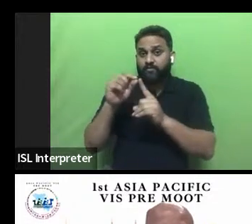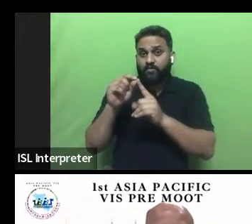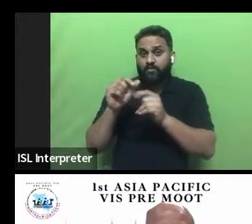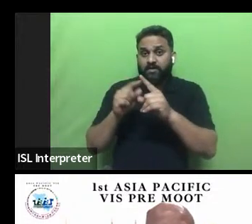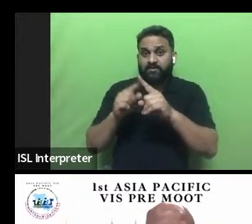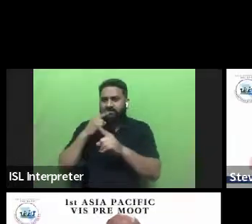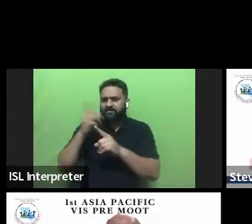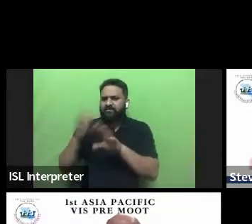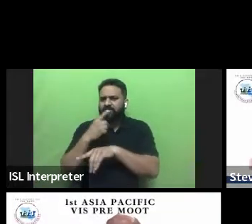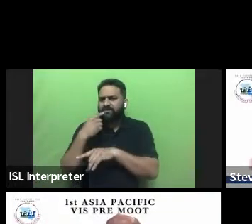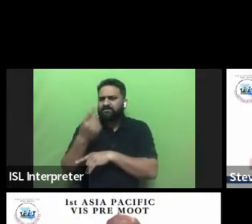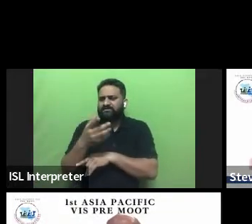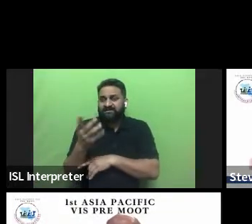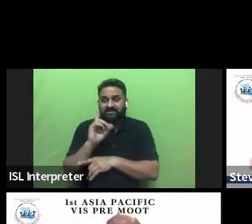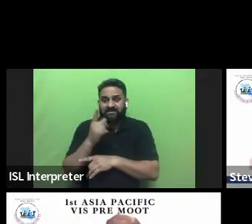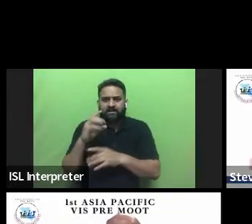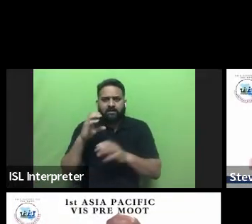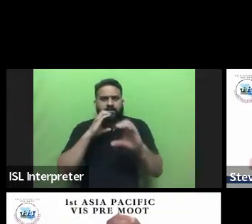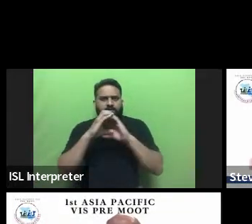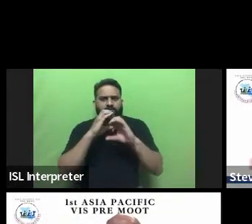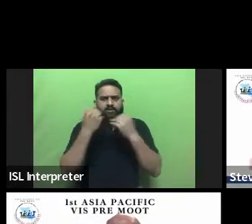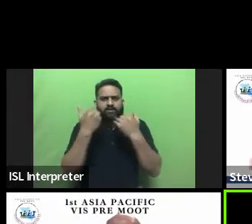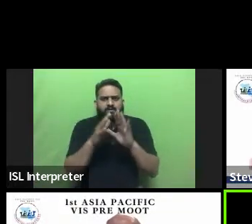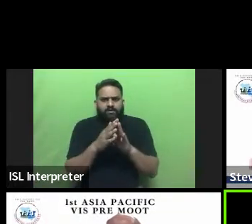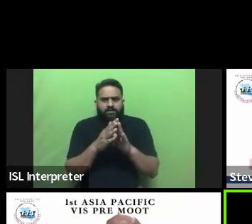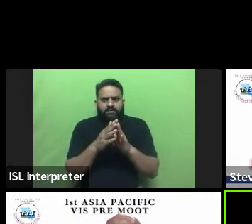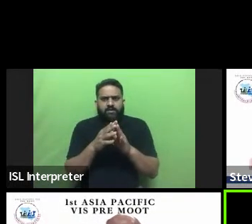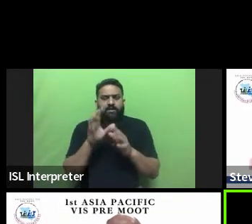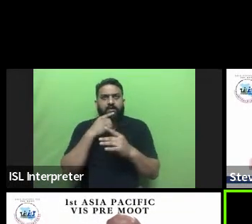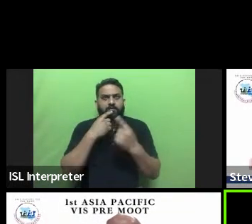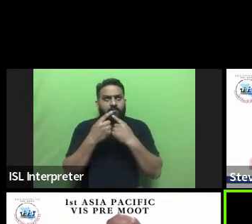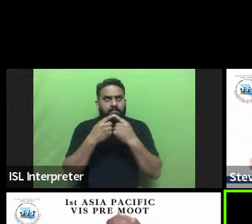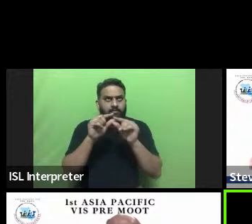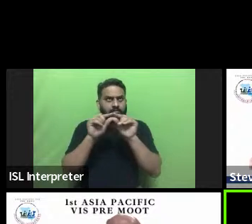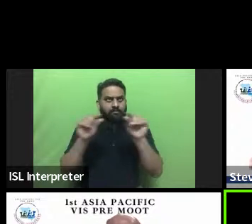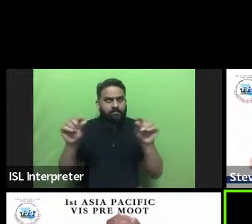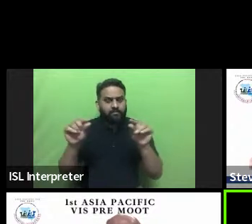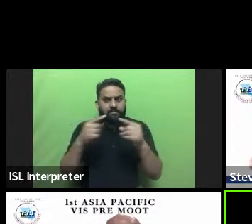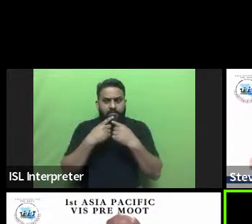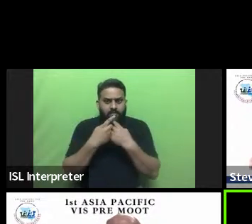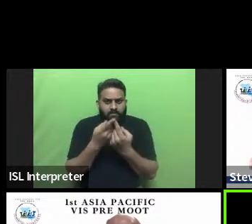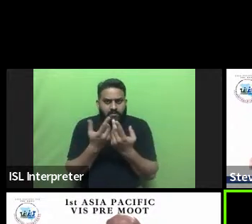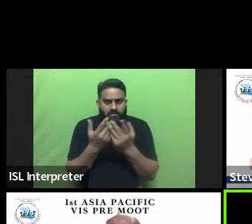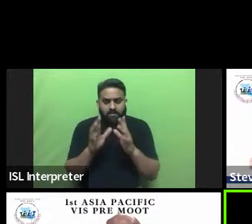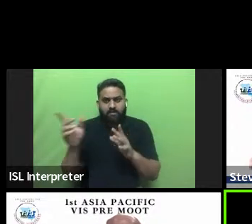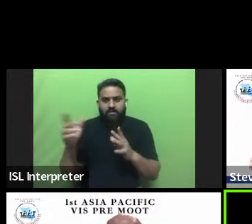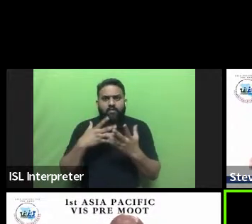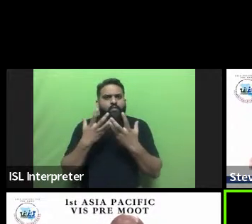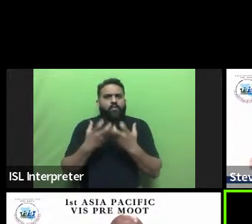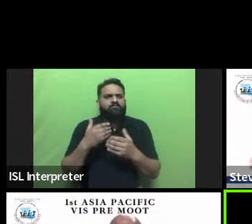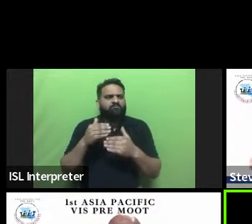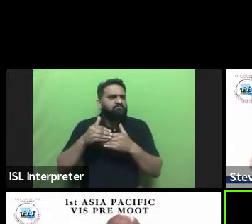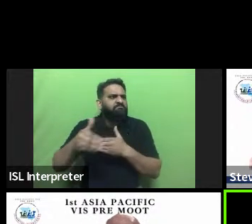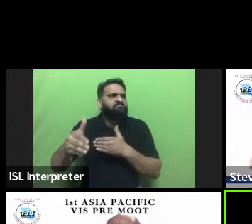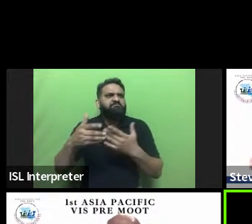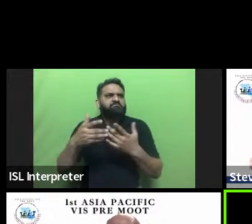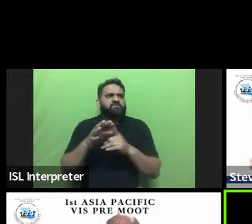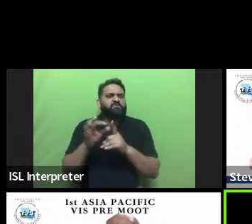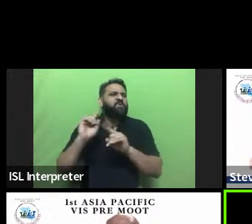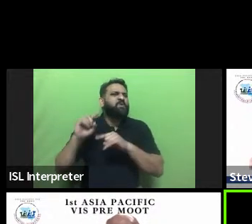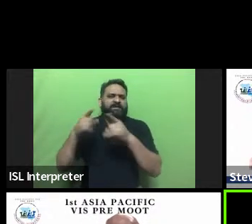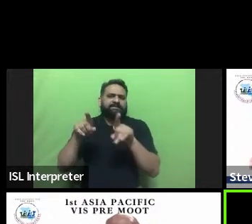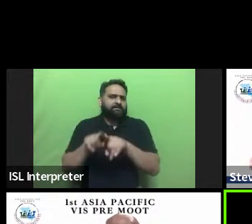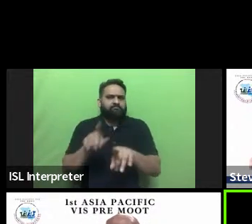mentioned, had communicated through both statement and conduct that she does not wish to continue any practices.